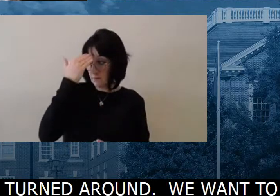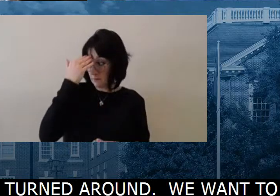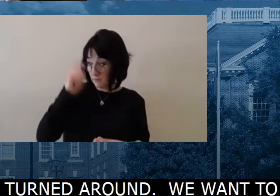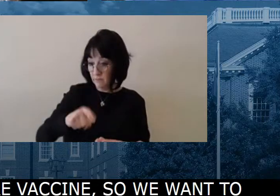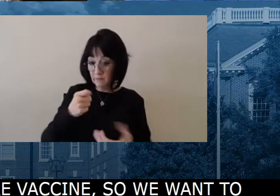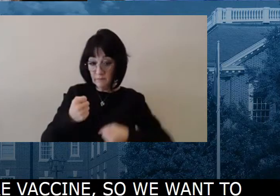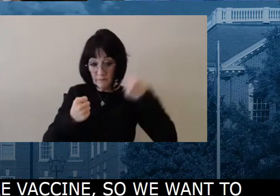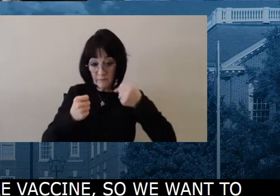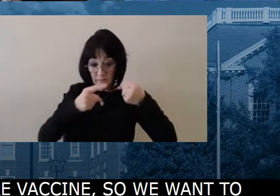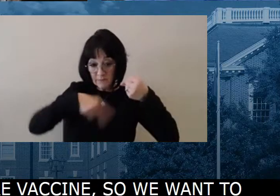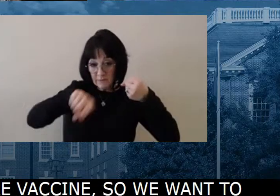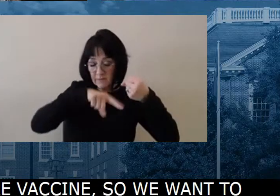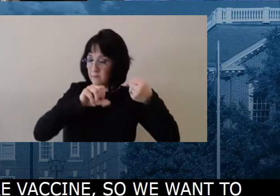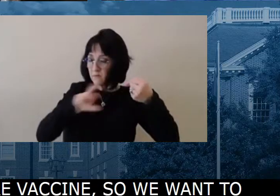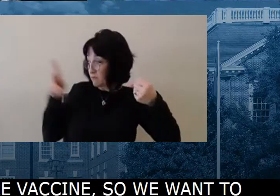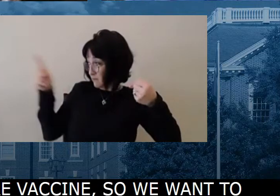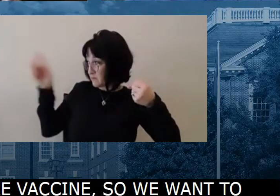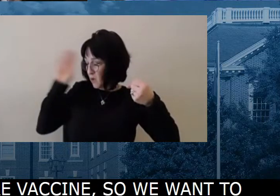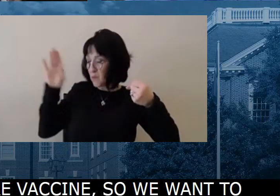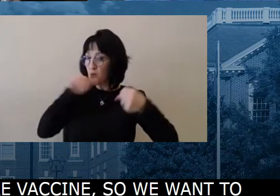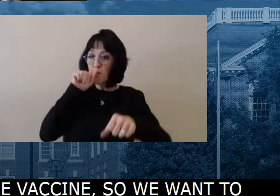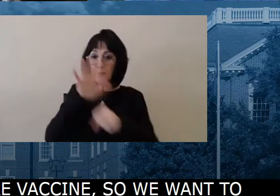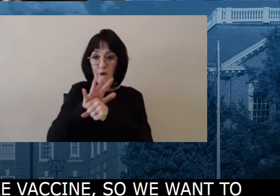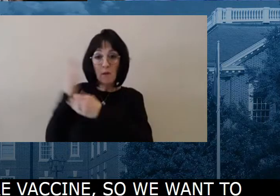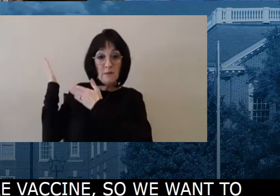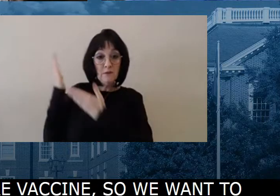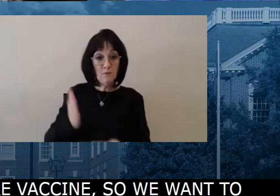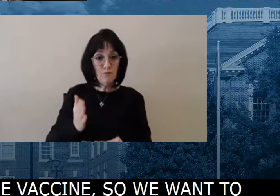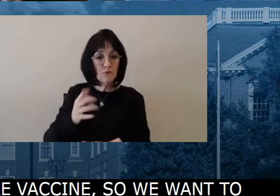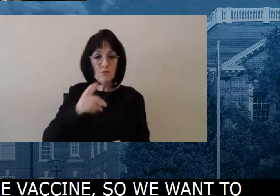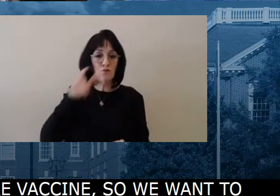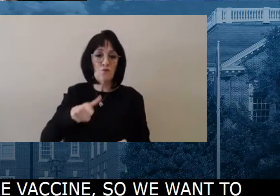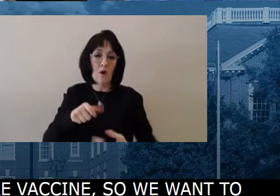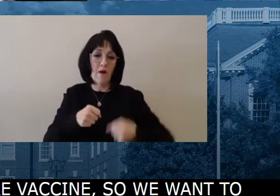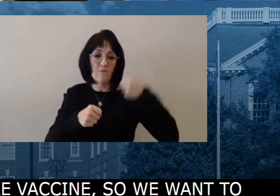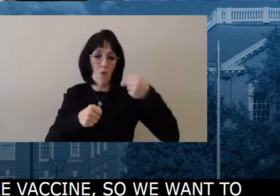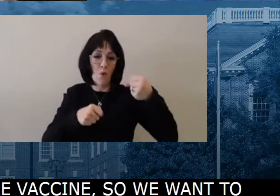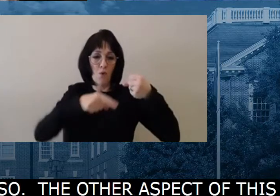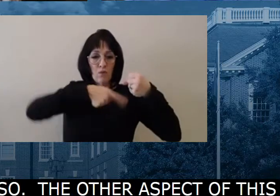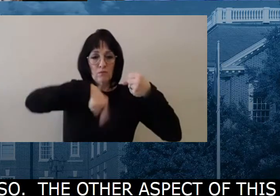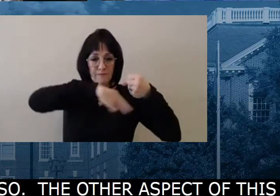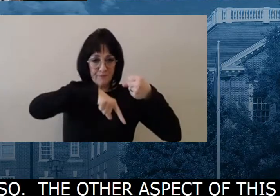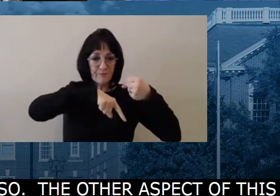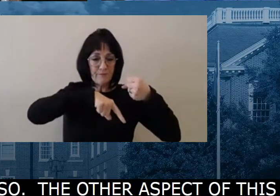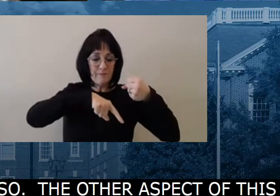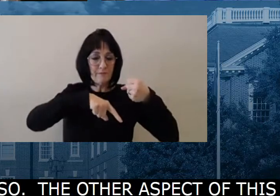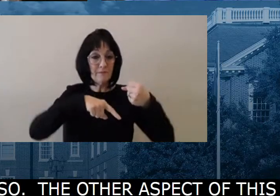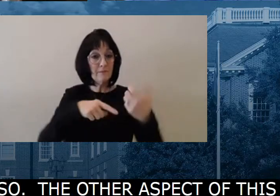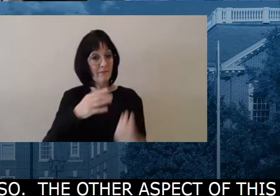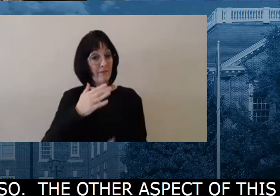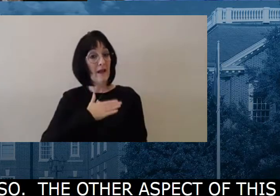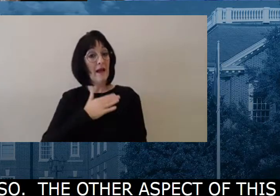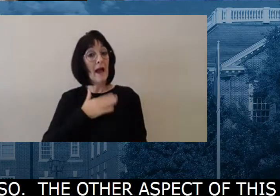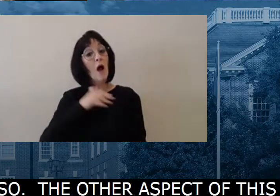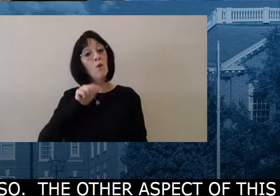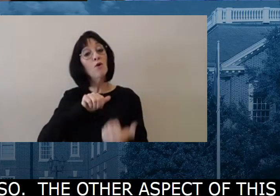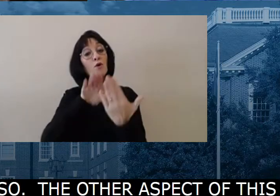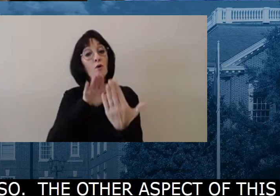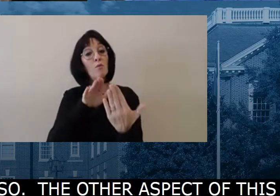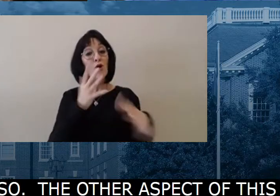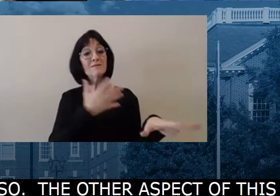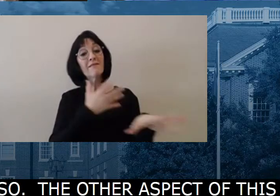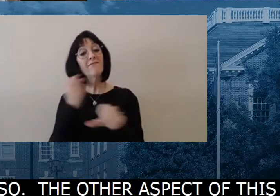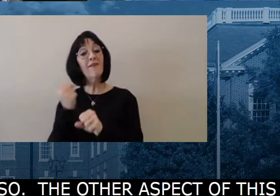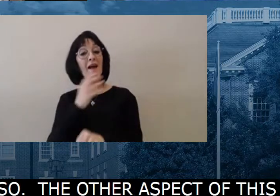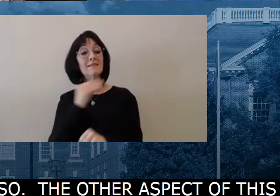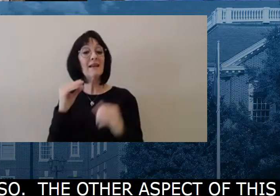The other aspect of this, really balancing the fast and fair approach is, we could do all,